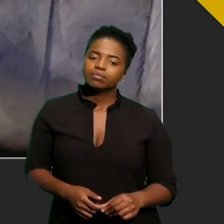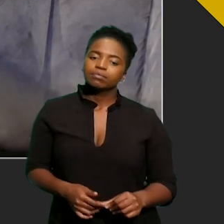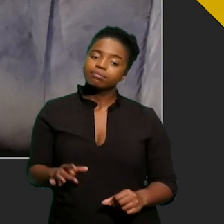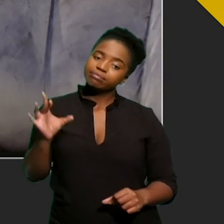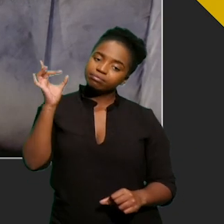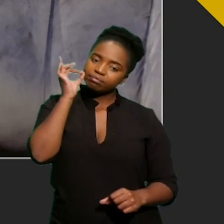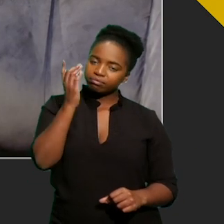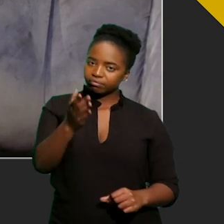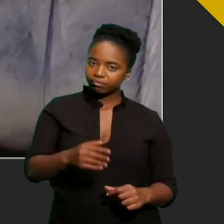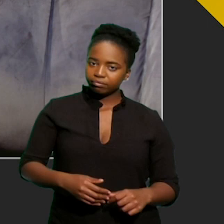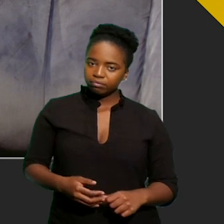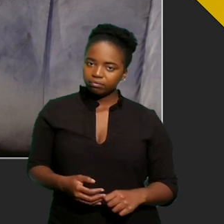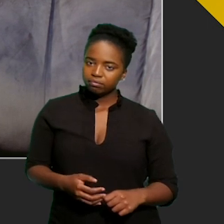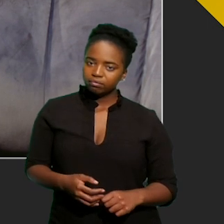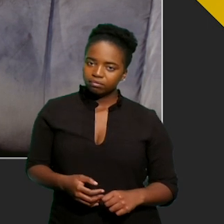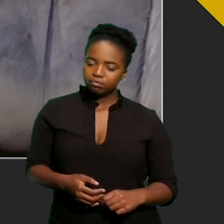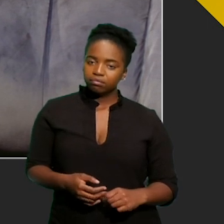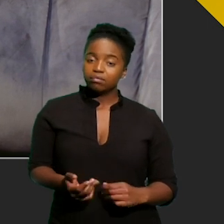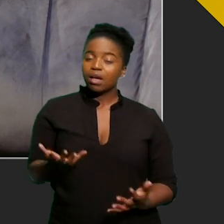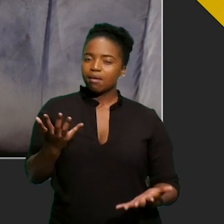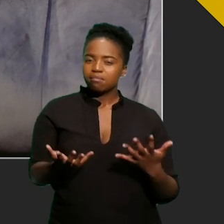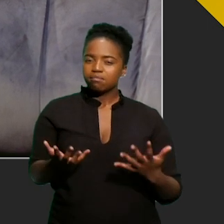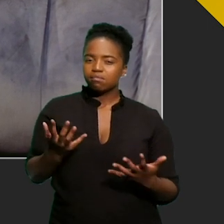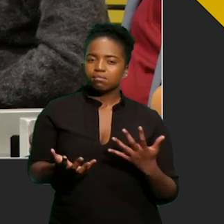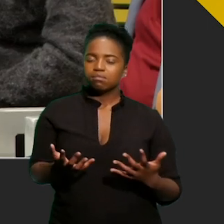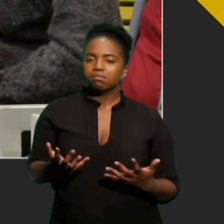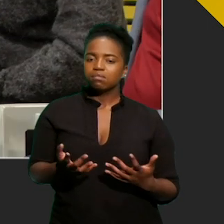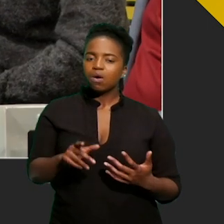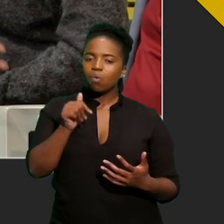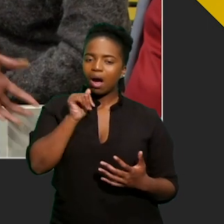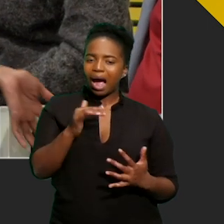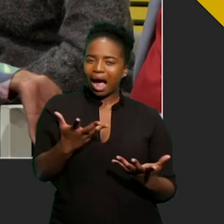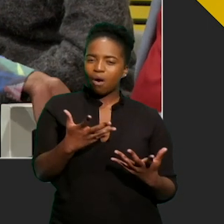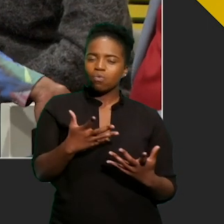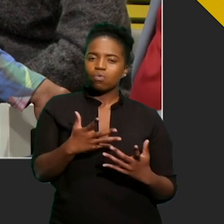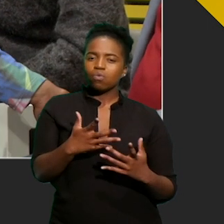put. I think let's maybe take it back. Safeguarding,